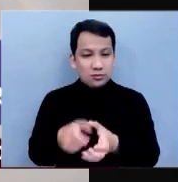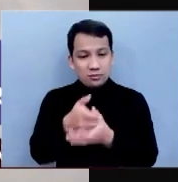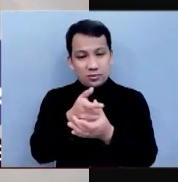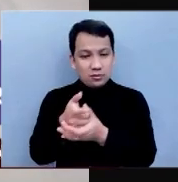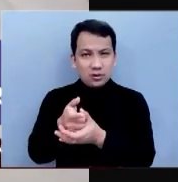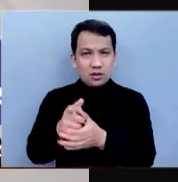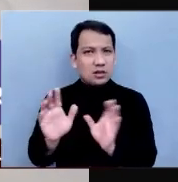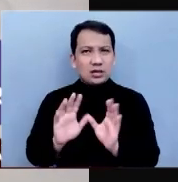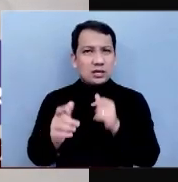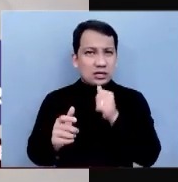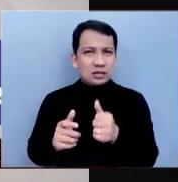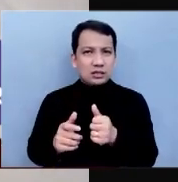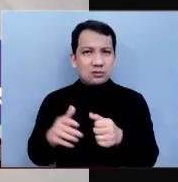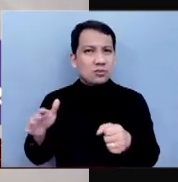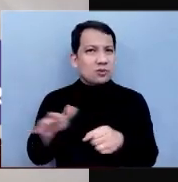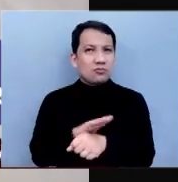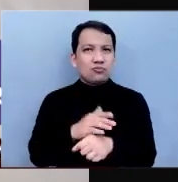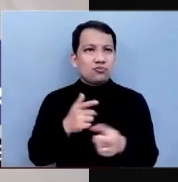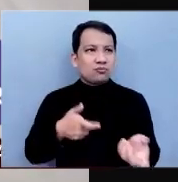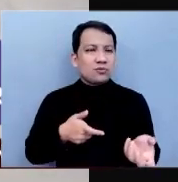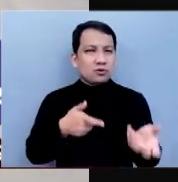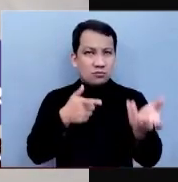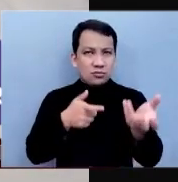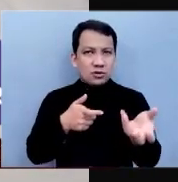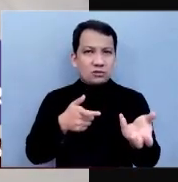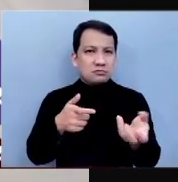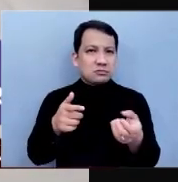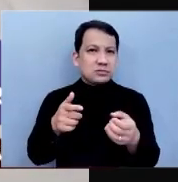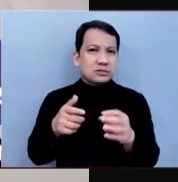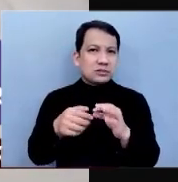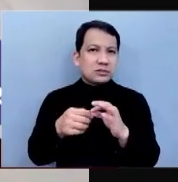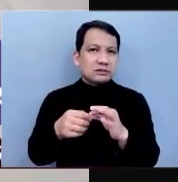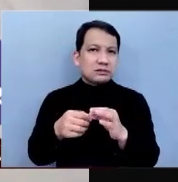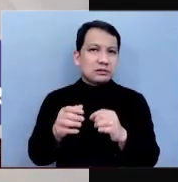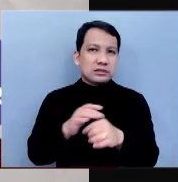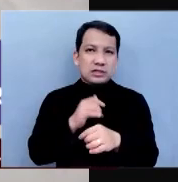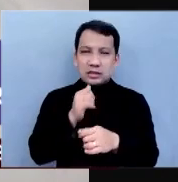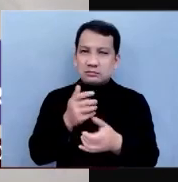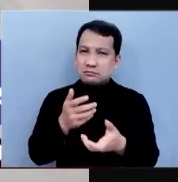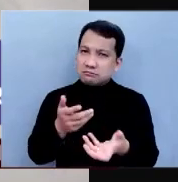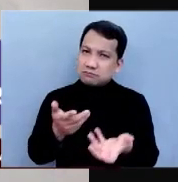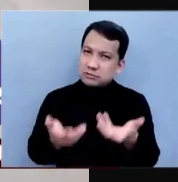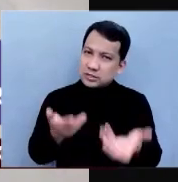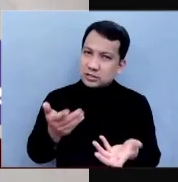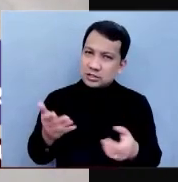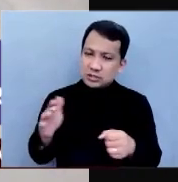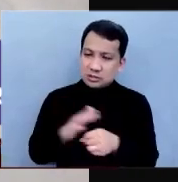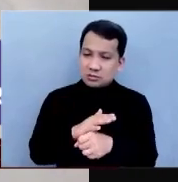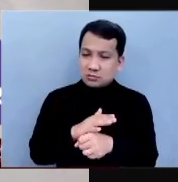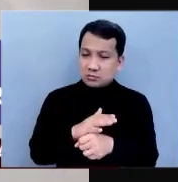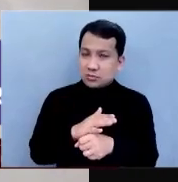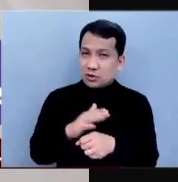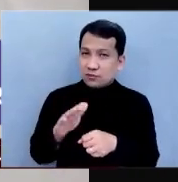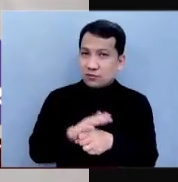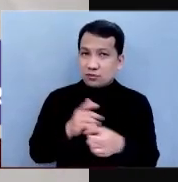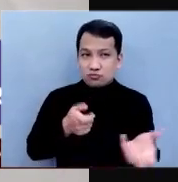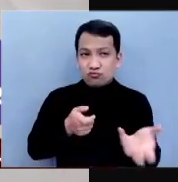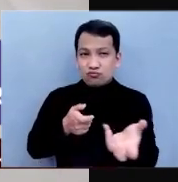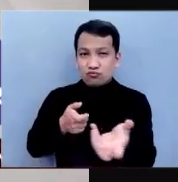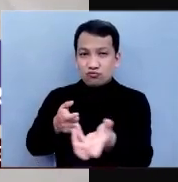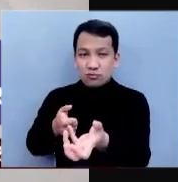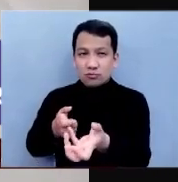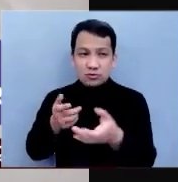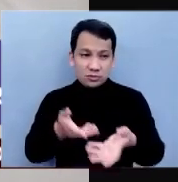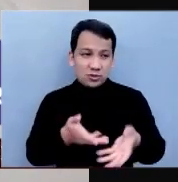But we do not use full auto doon. Mm-hmm. So dapat, ano, pero the full auto is there, nabigyan